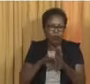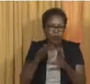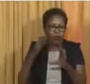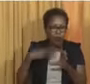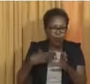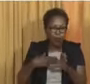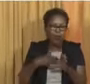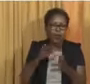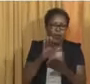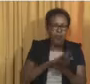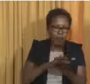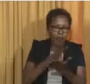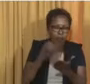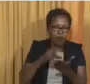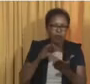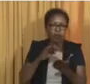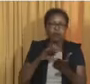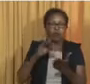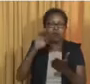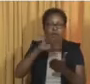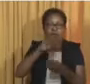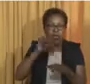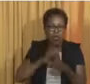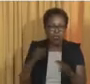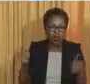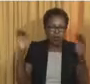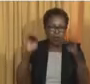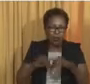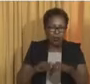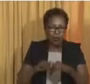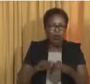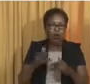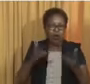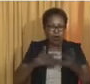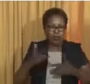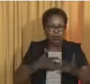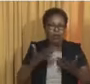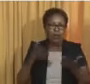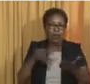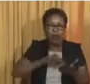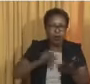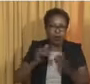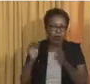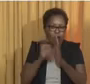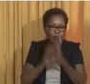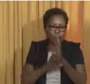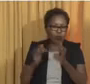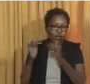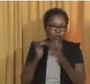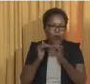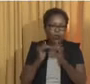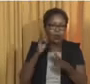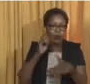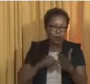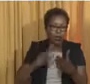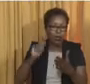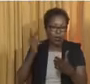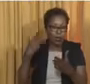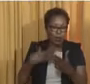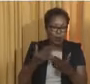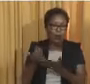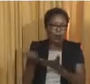that scheme. Taking into account where we are at in our constitutional democracy, Kenyans needed to be